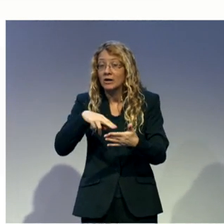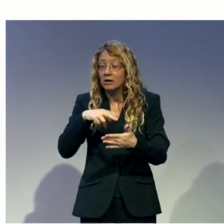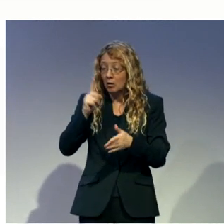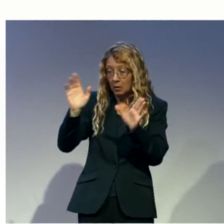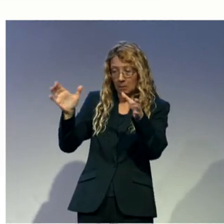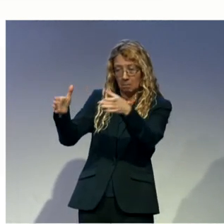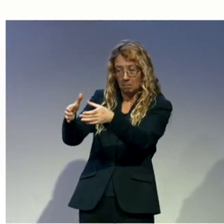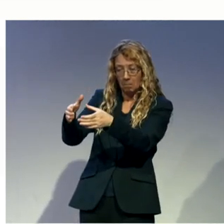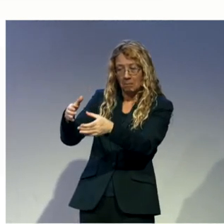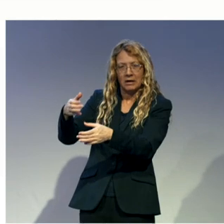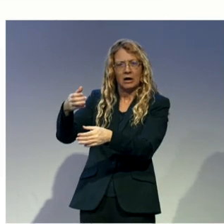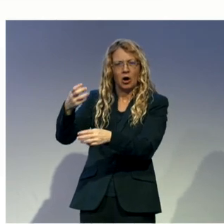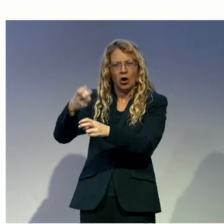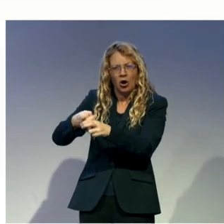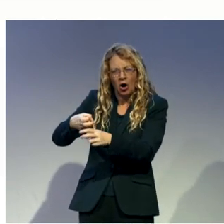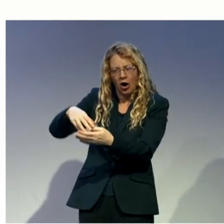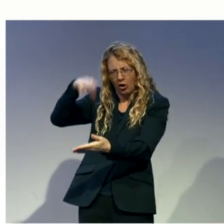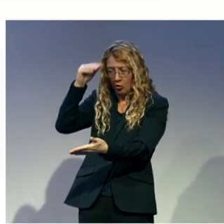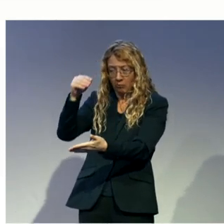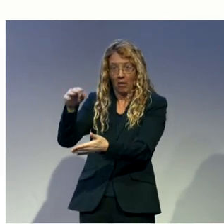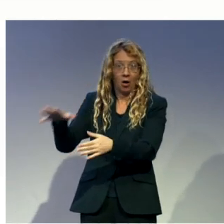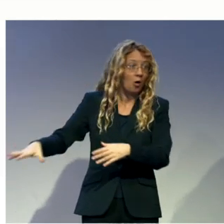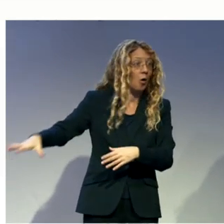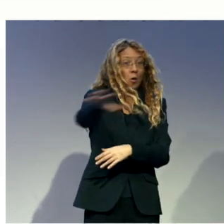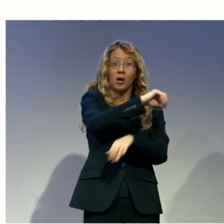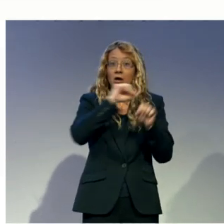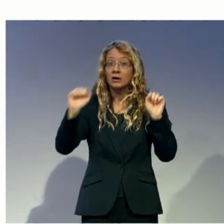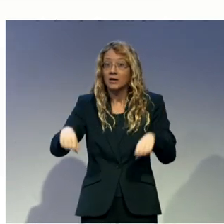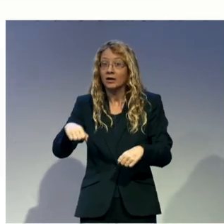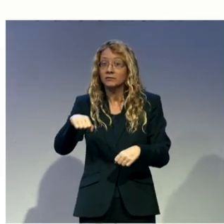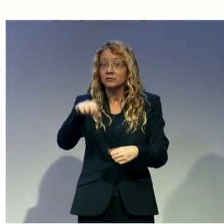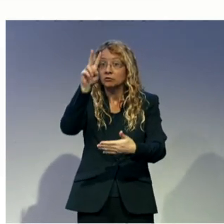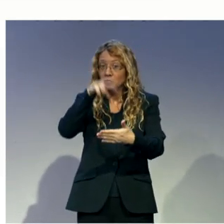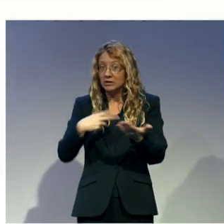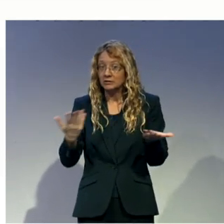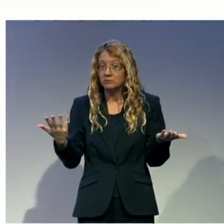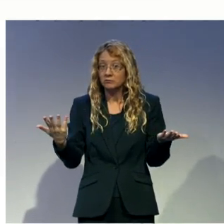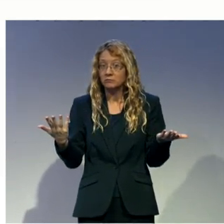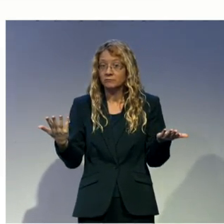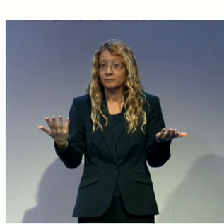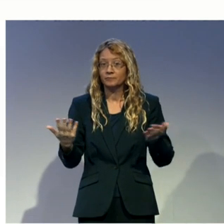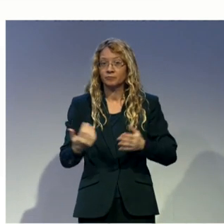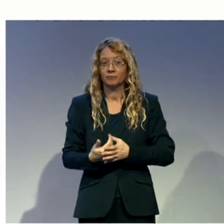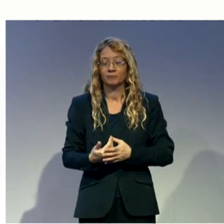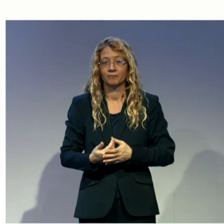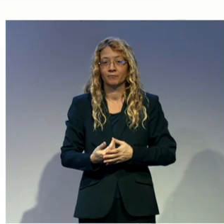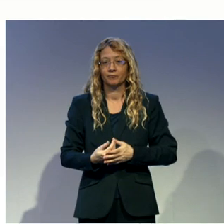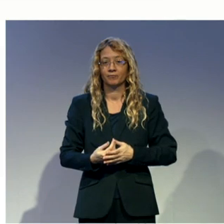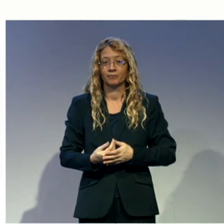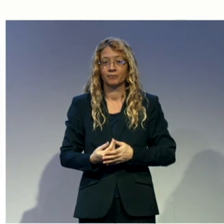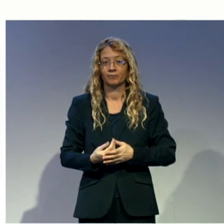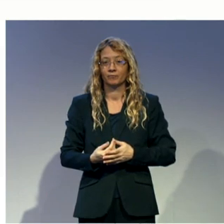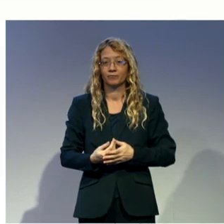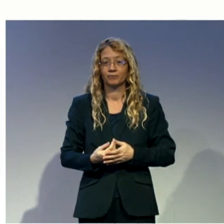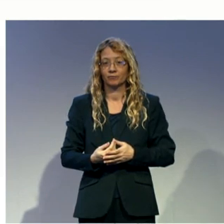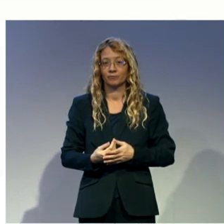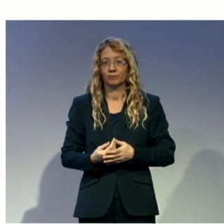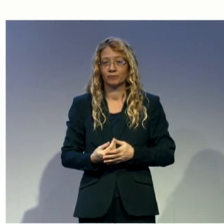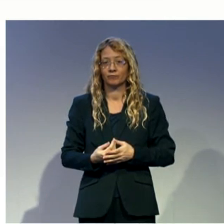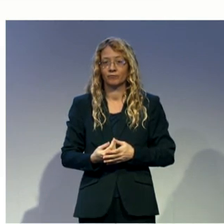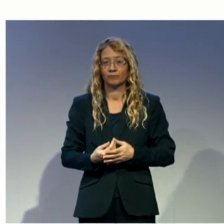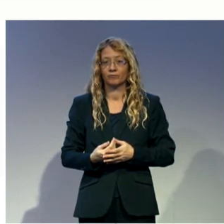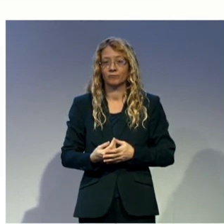of easy-to-read information for people with learning difficulties deals with information about the Electoral